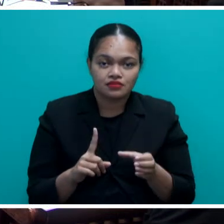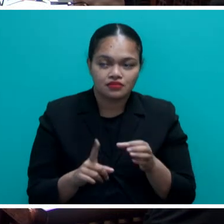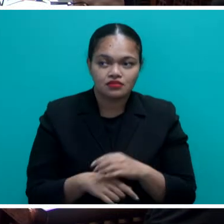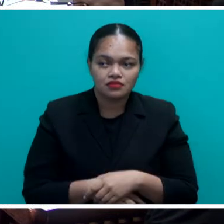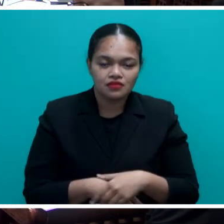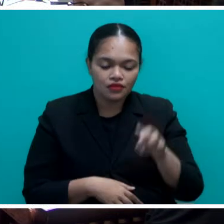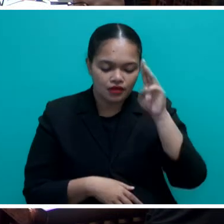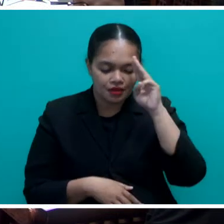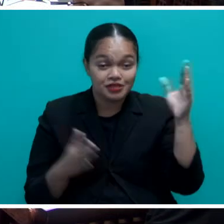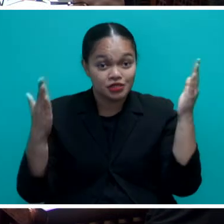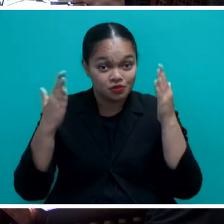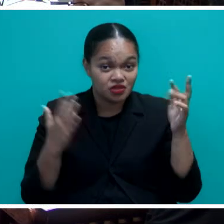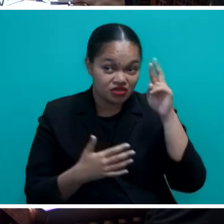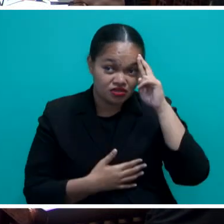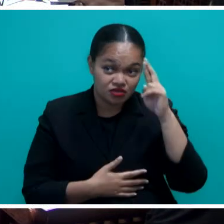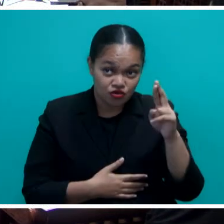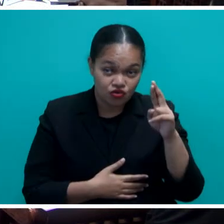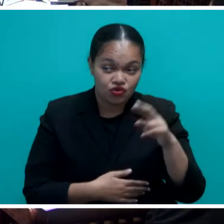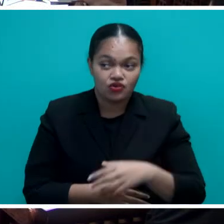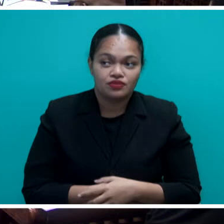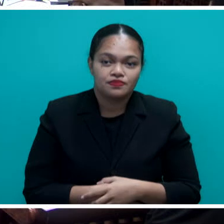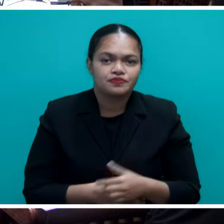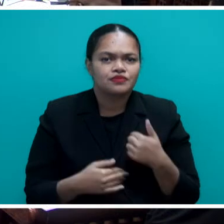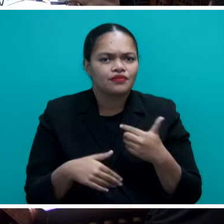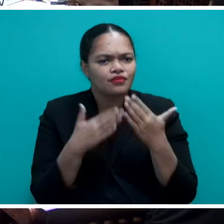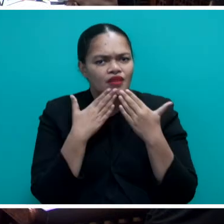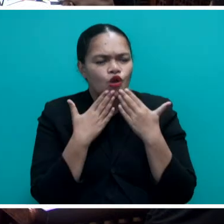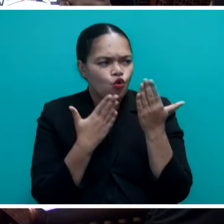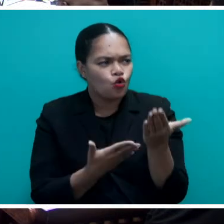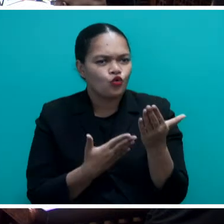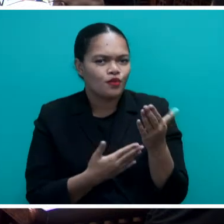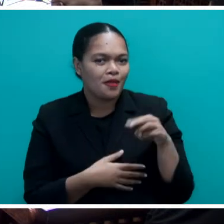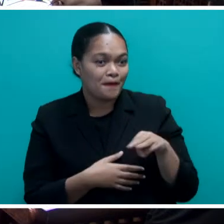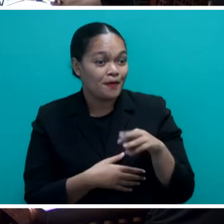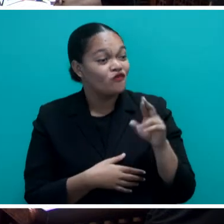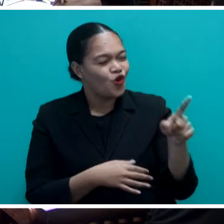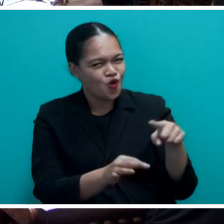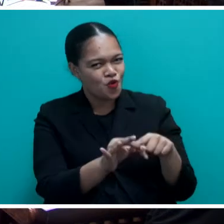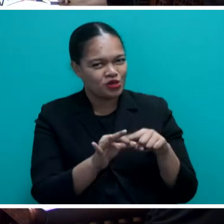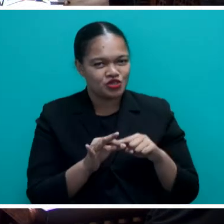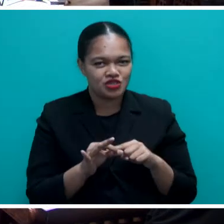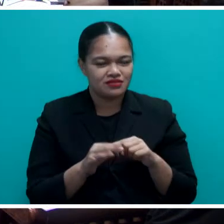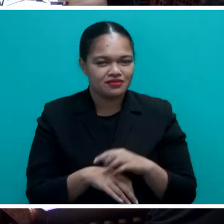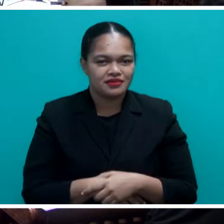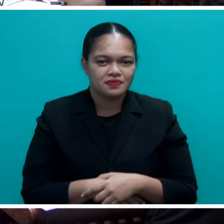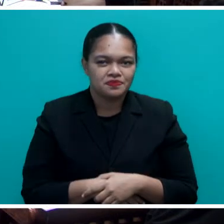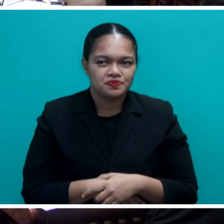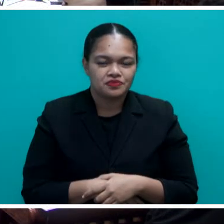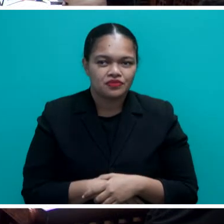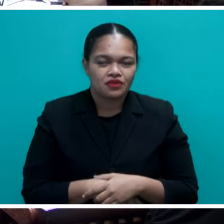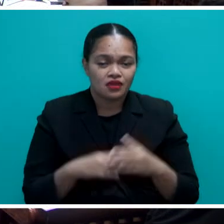Mr. Speaker, sir, I thank the honourable member for the question. Mr. Speaker,